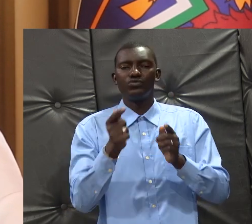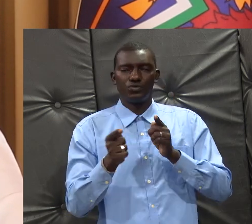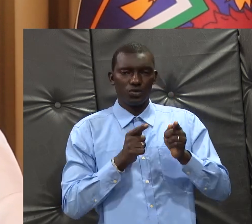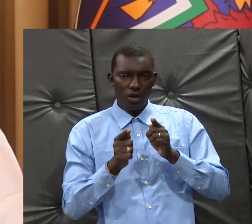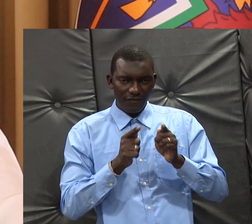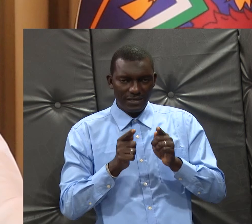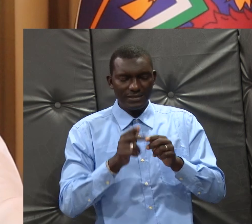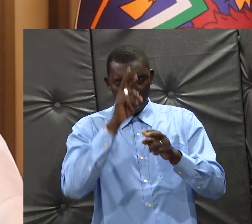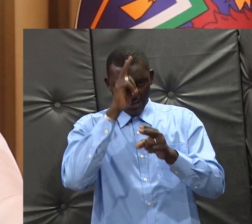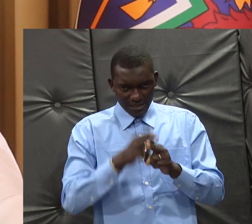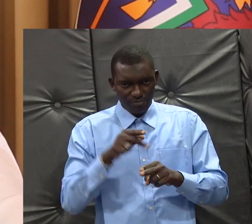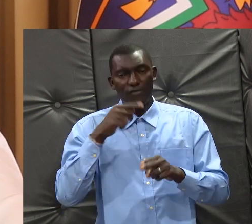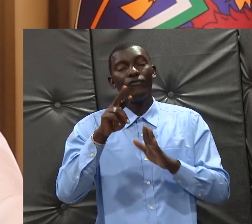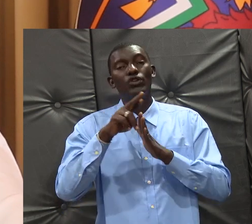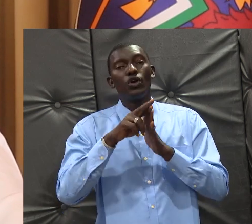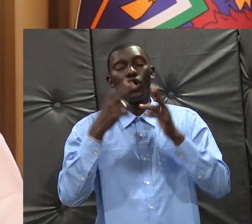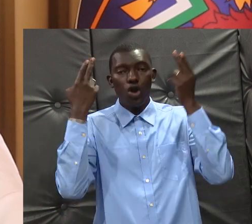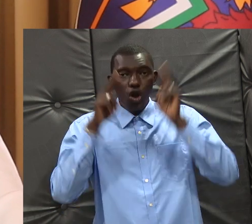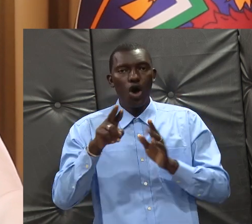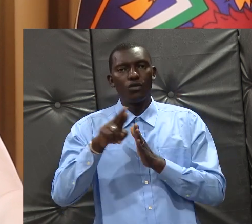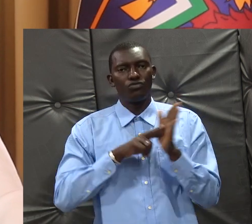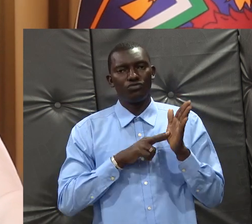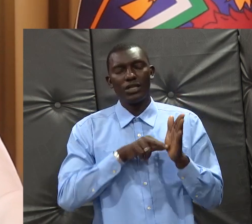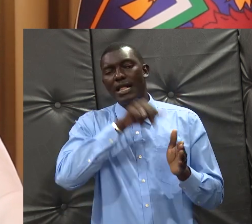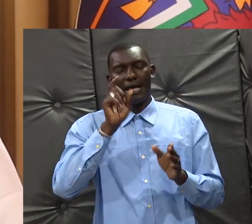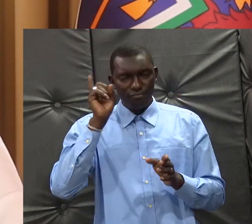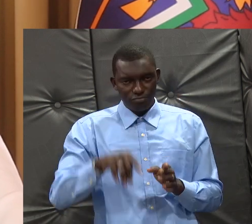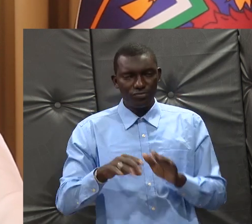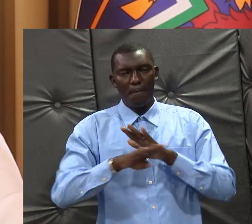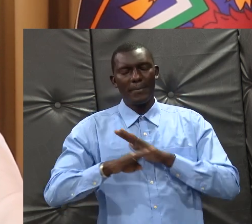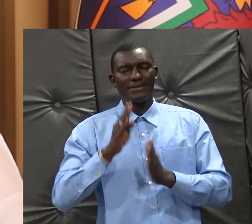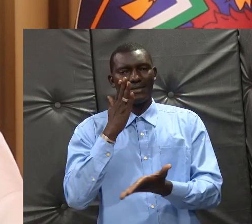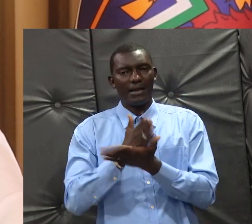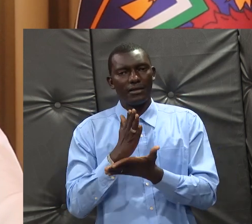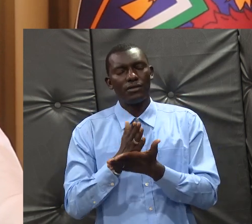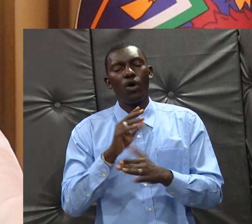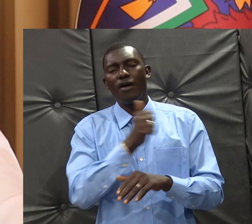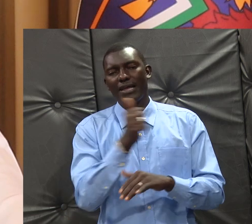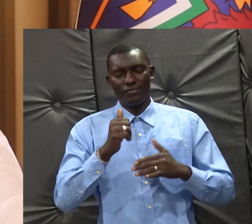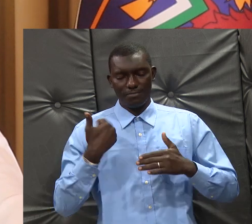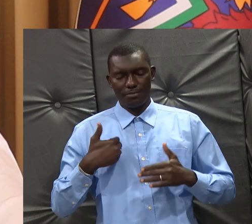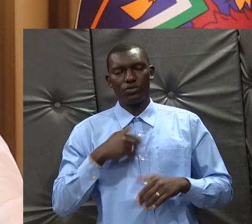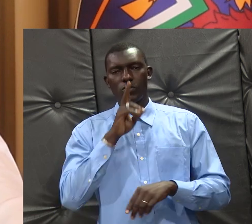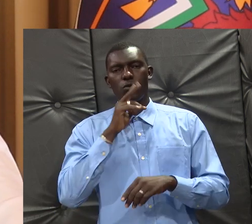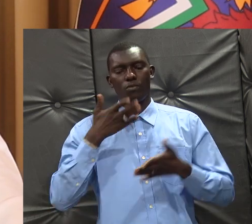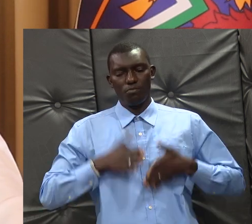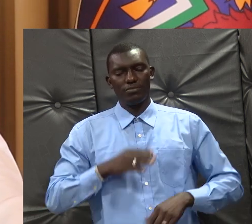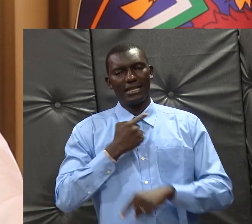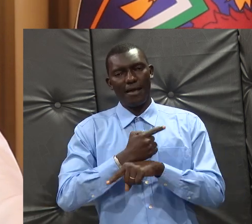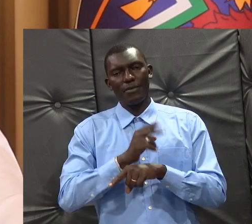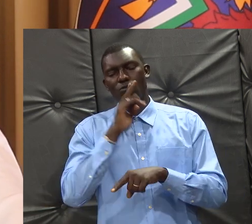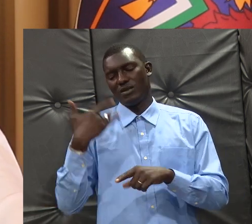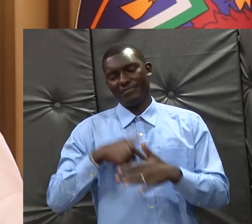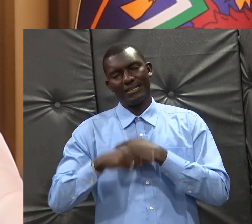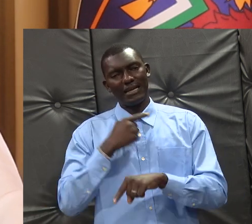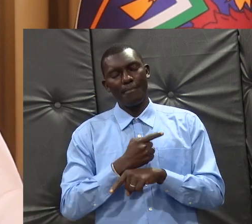citizen. Furthermore, I assure you of inclusive development and participation in the affairs of